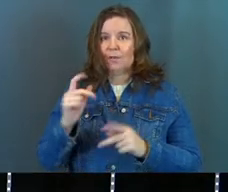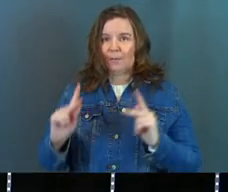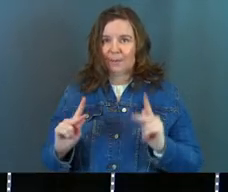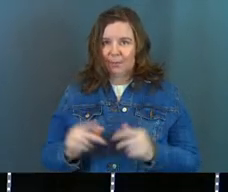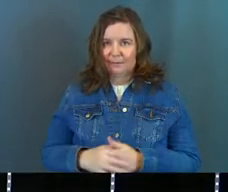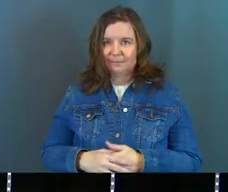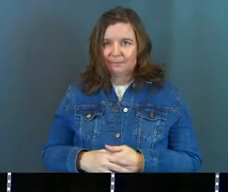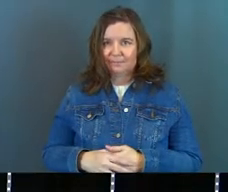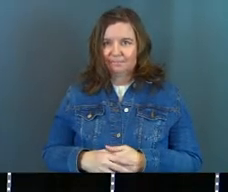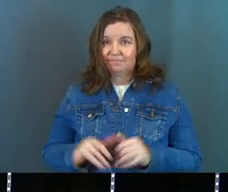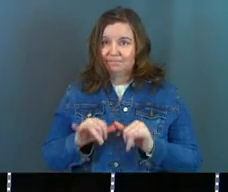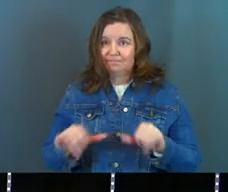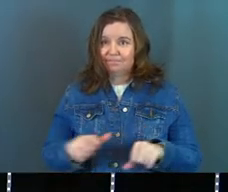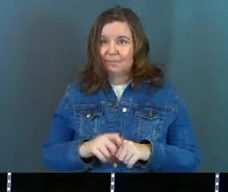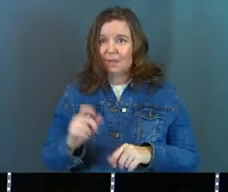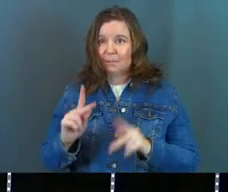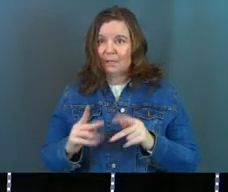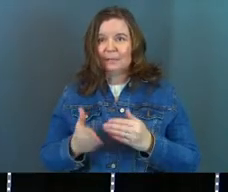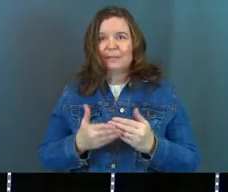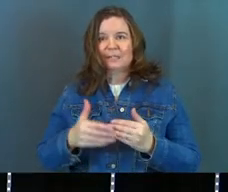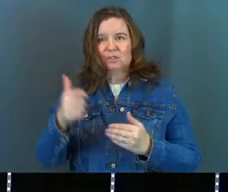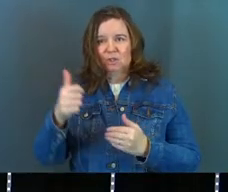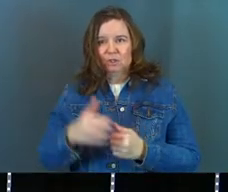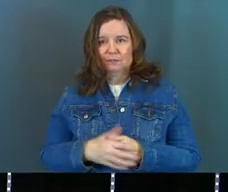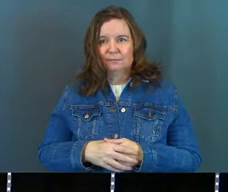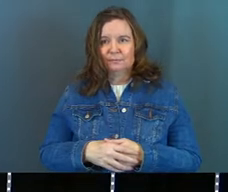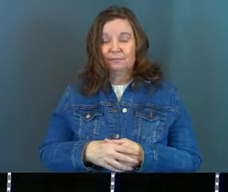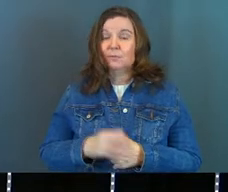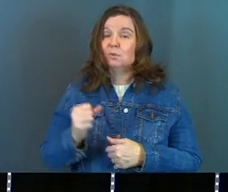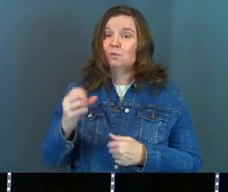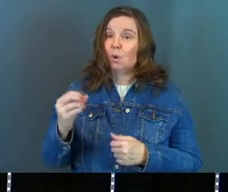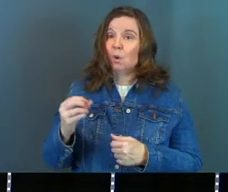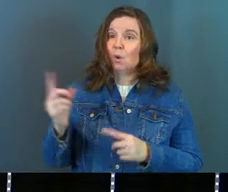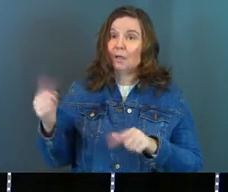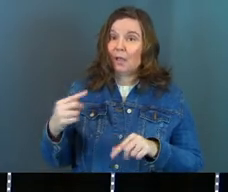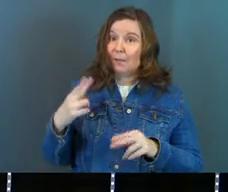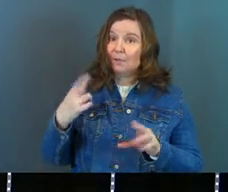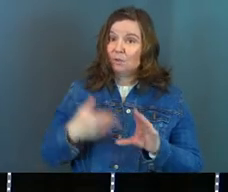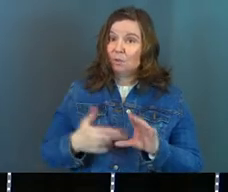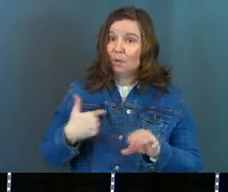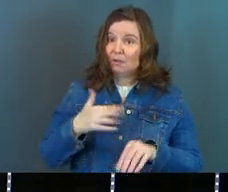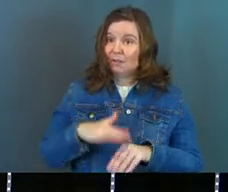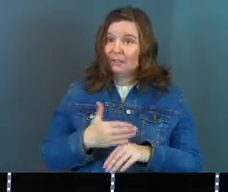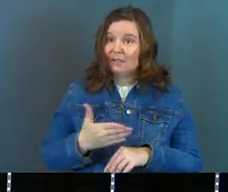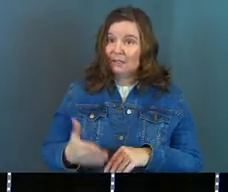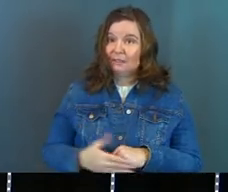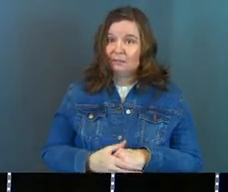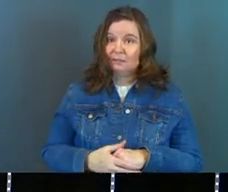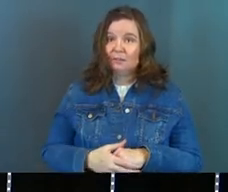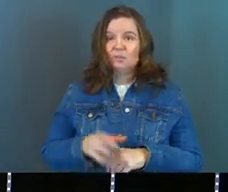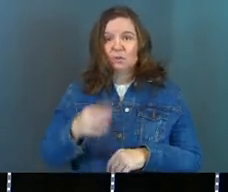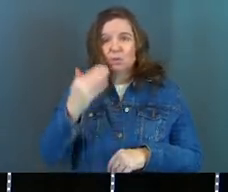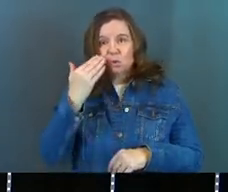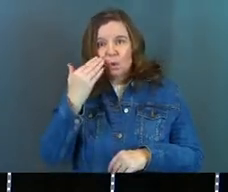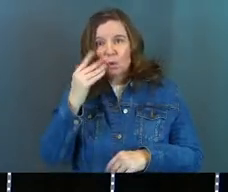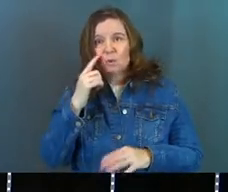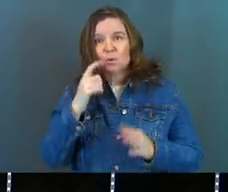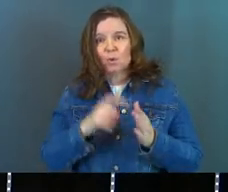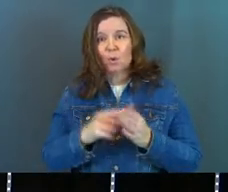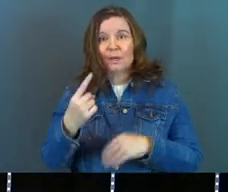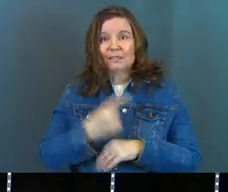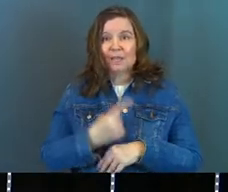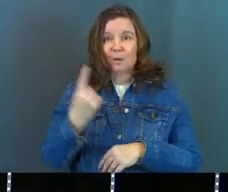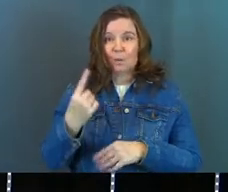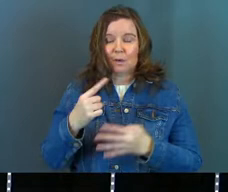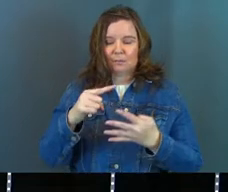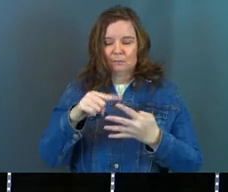people. Do it with some other people. It's easier. So come and join us on this thing. So you know, you notice on day